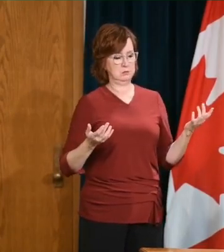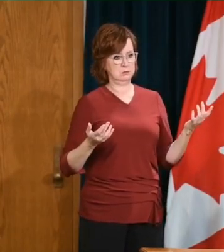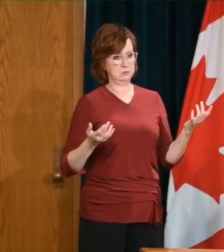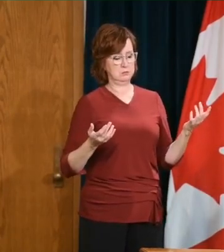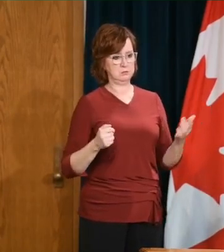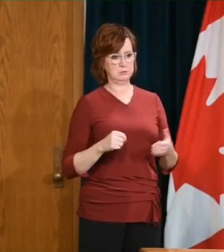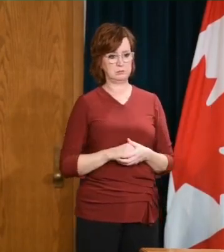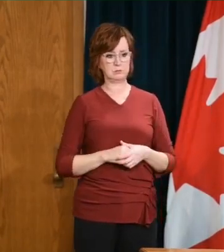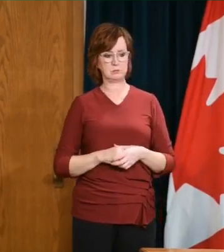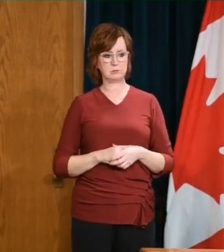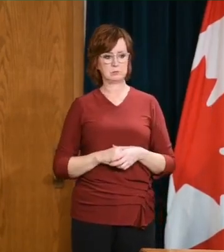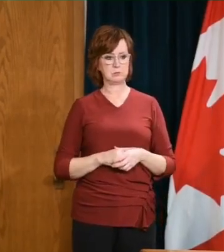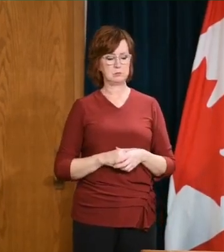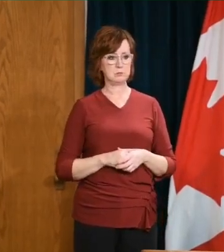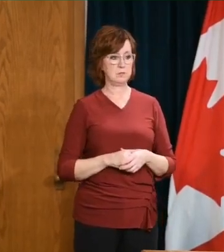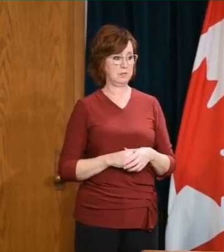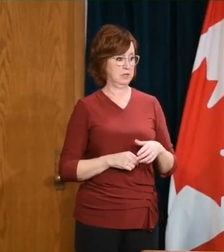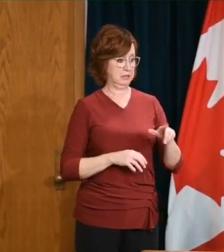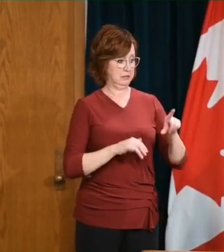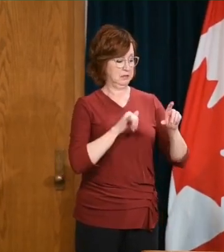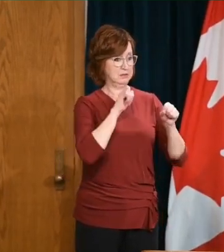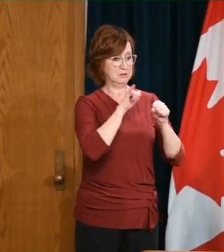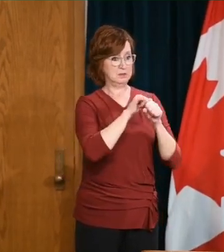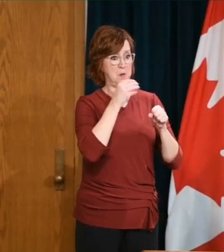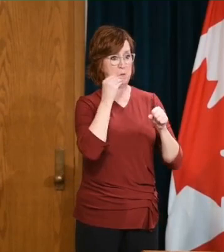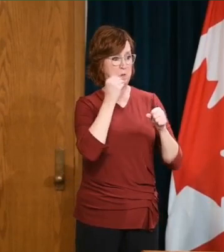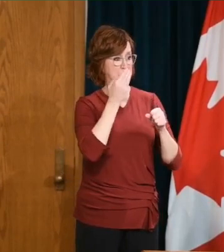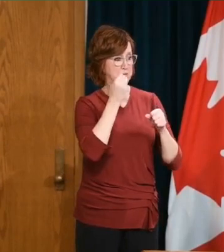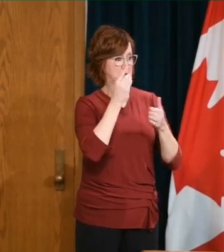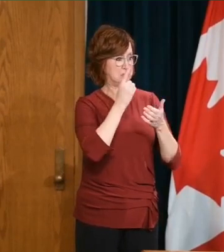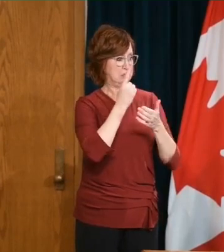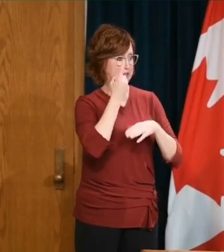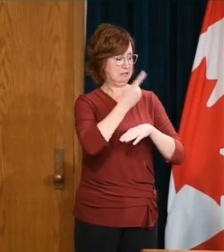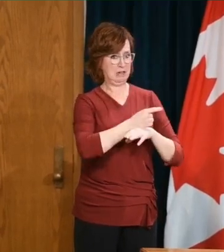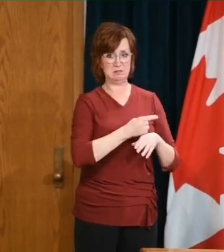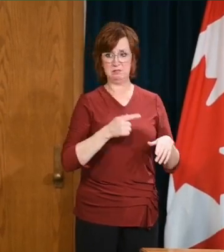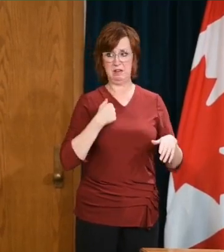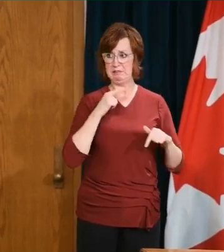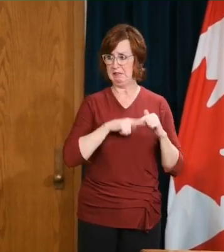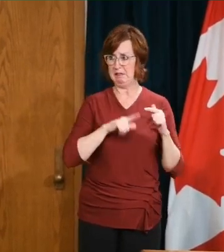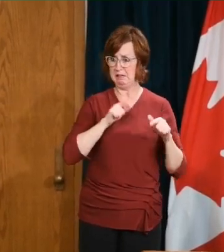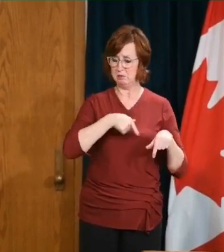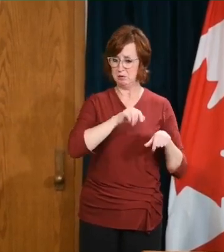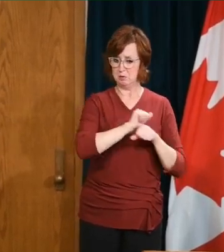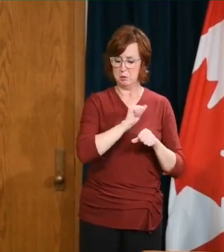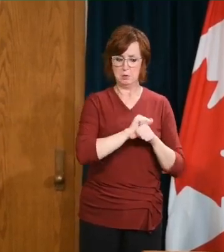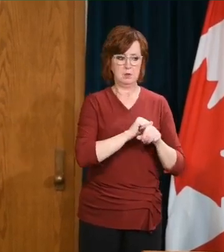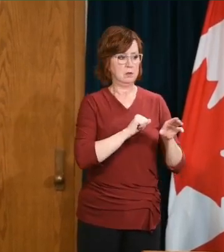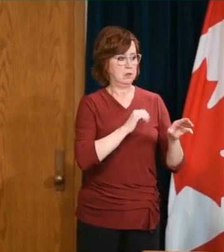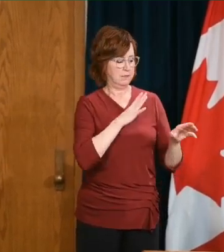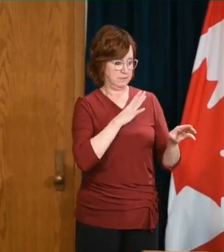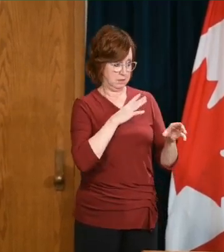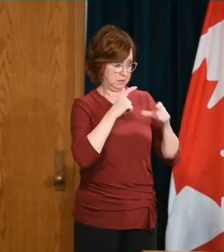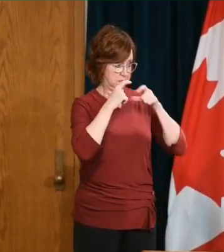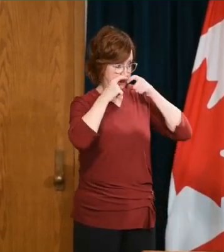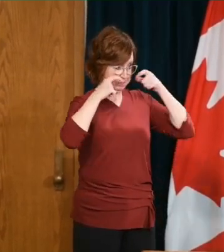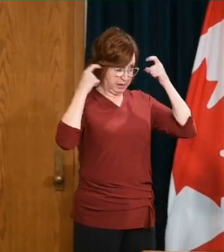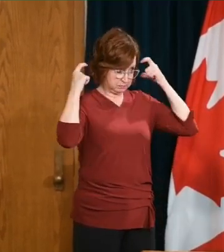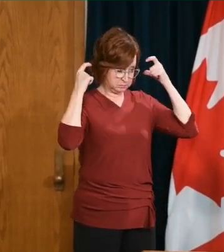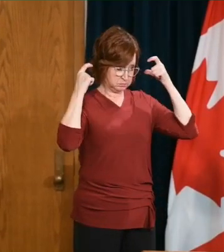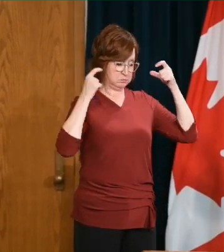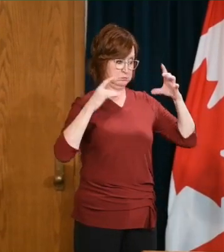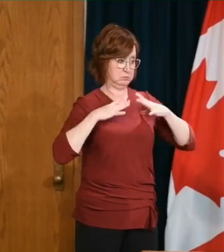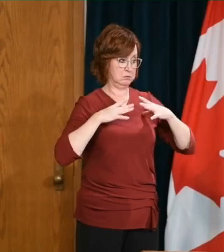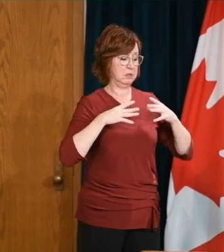go a health check and have to go to work, but a mask can protect themselves from patients, but also